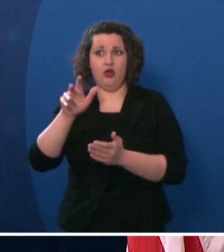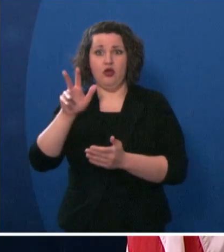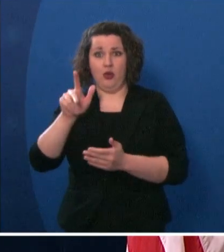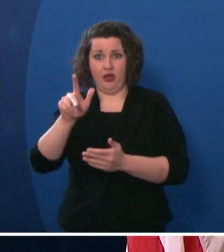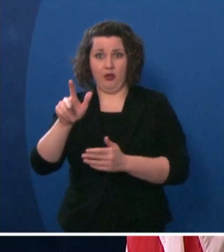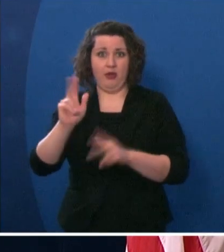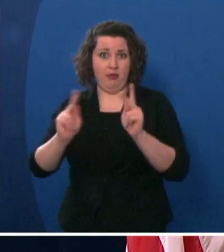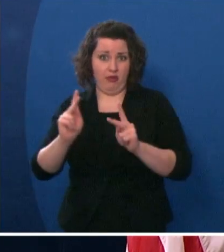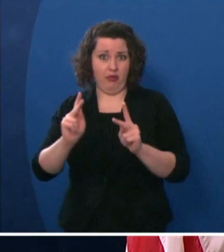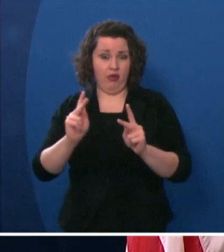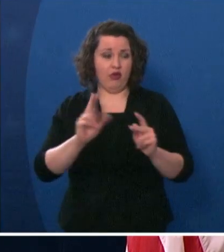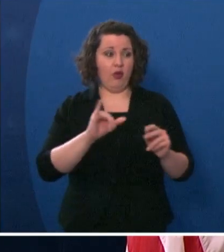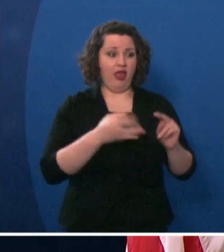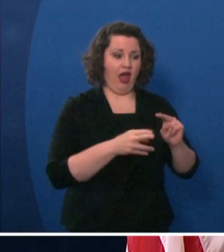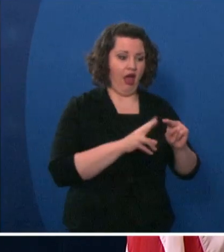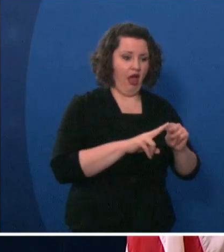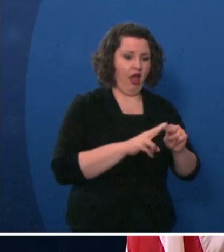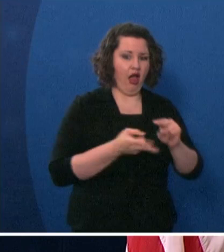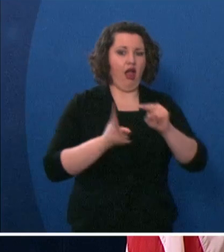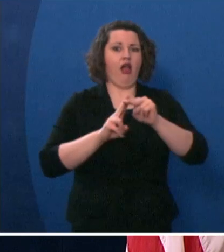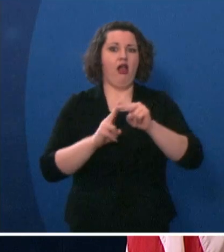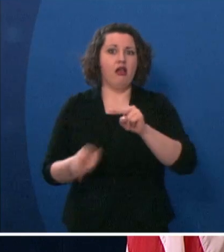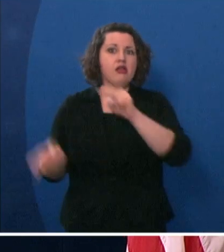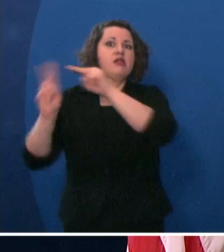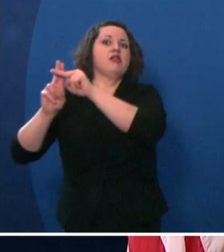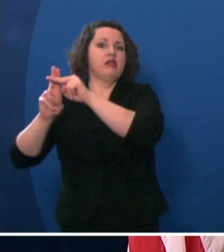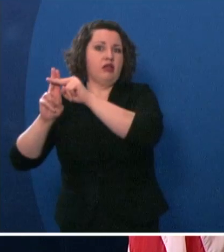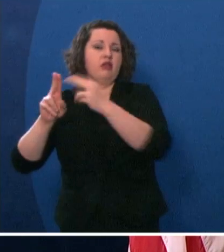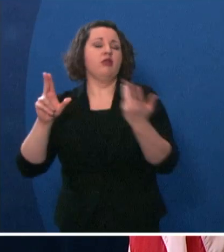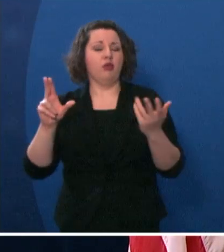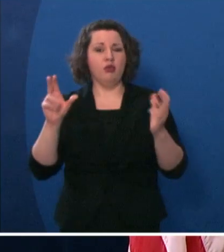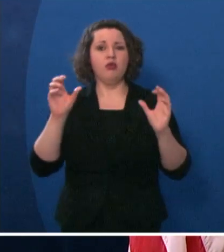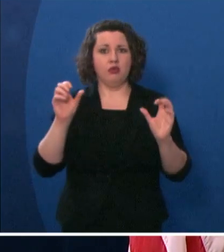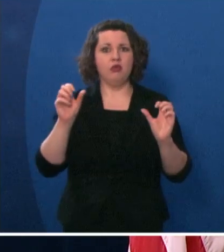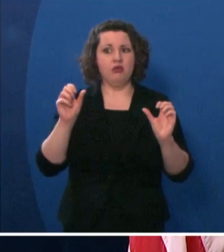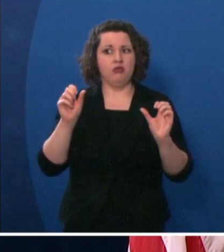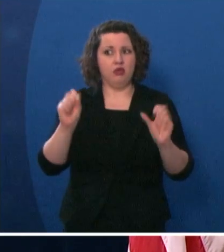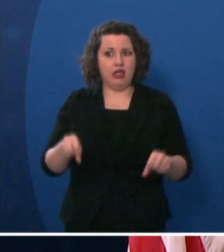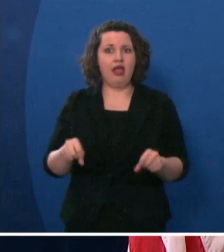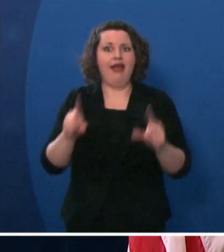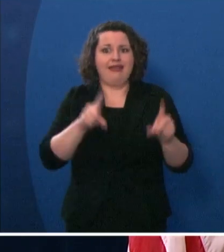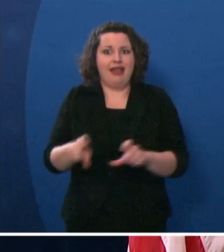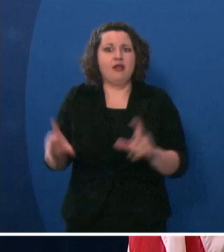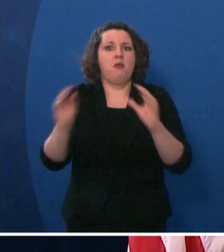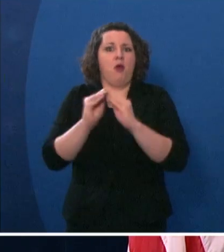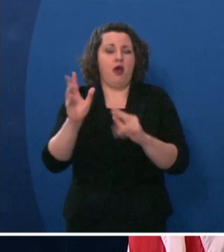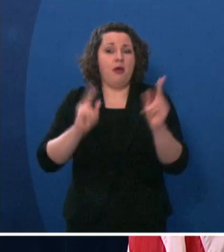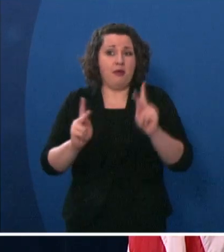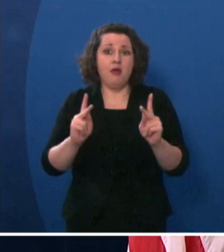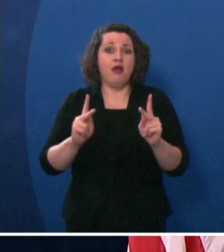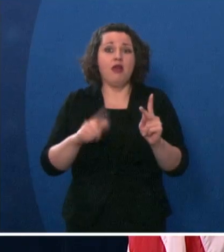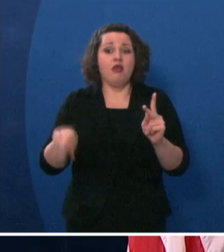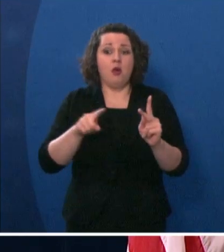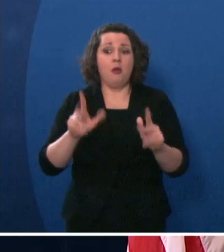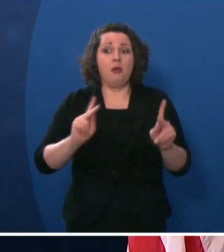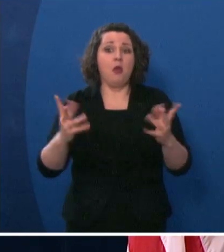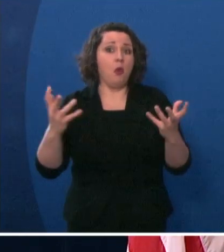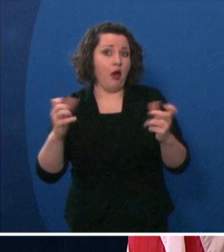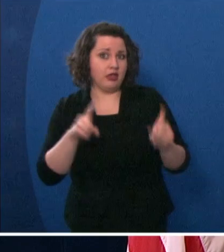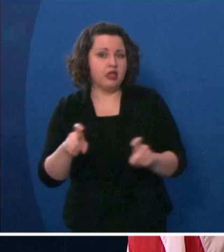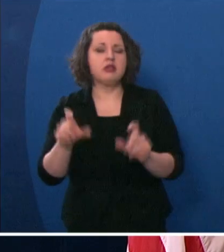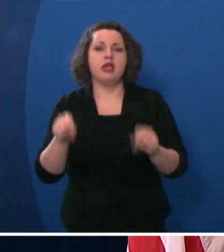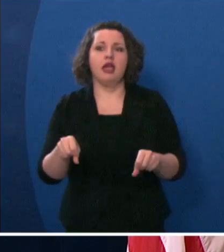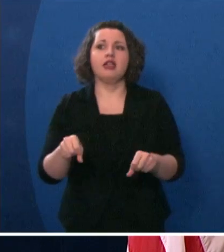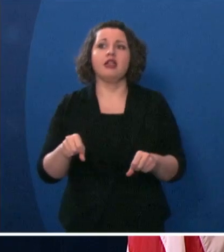84,023 Iowans. So the capacity, it's encouraging to see our ability to really meet the needs of Iowans that want to get tested. And so we got to stop looking